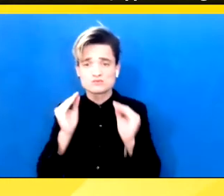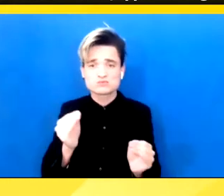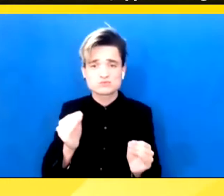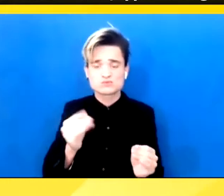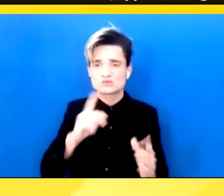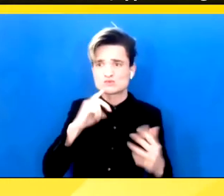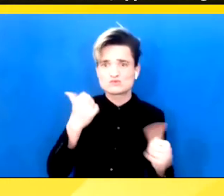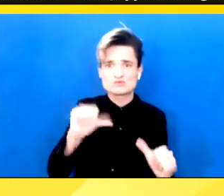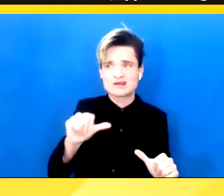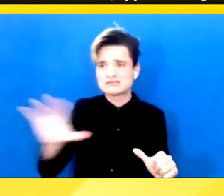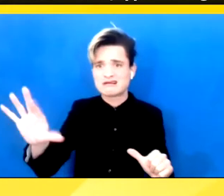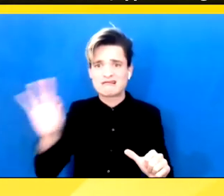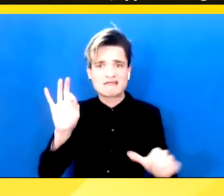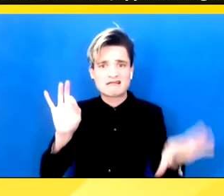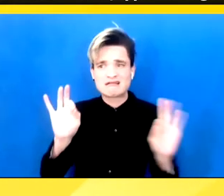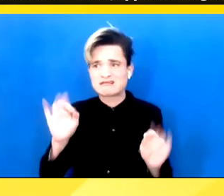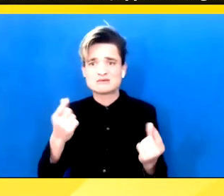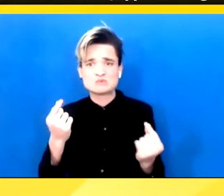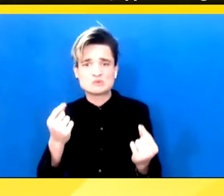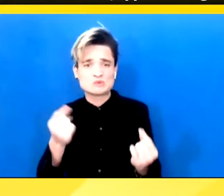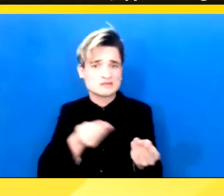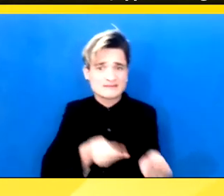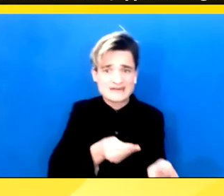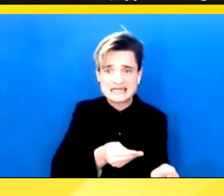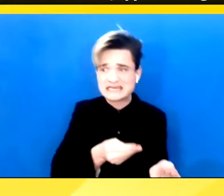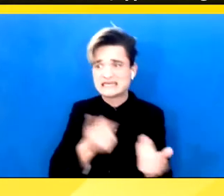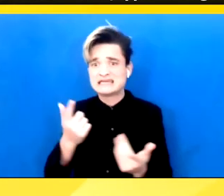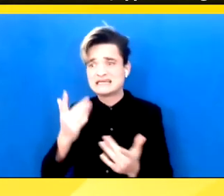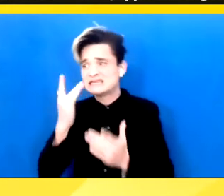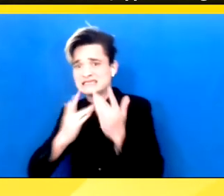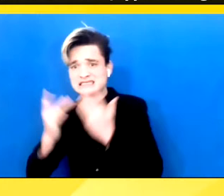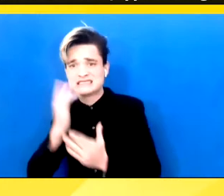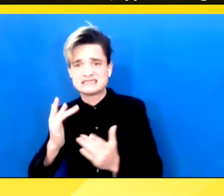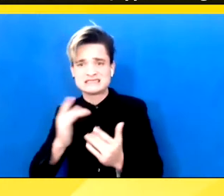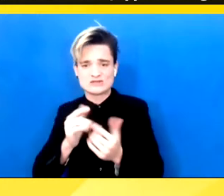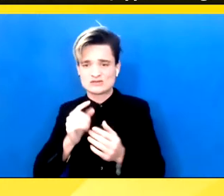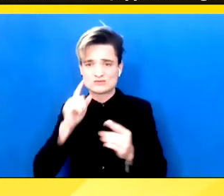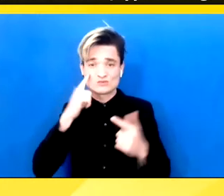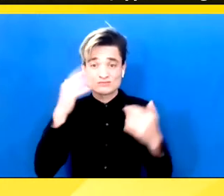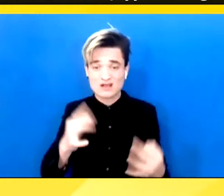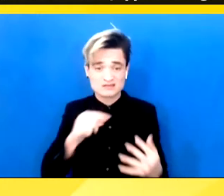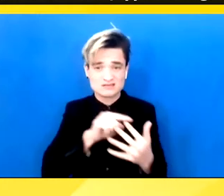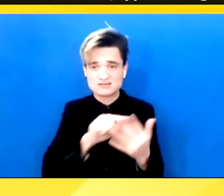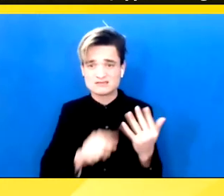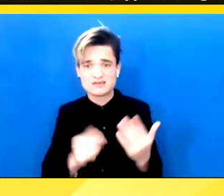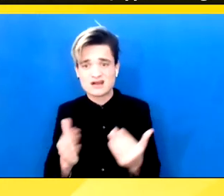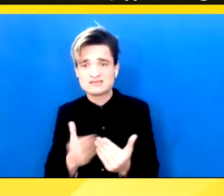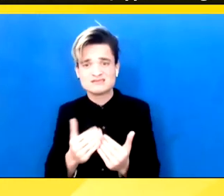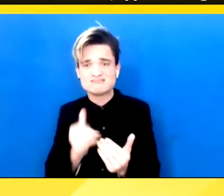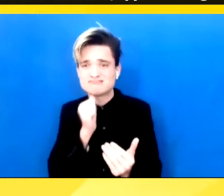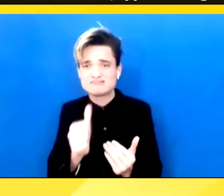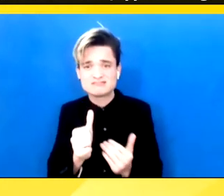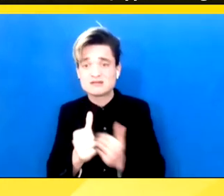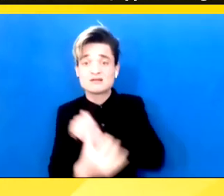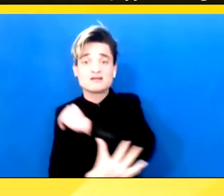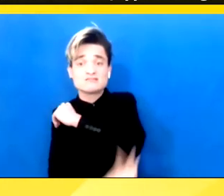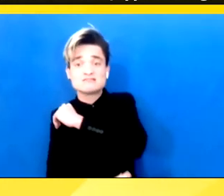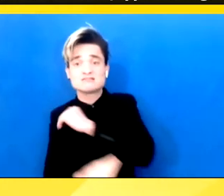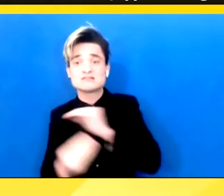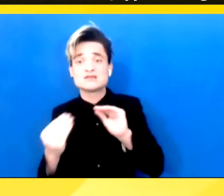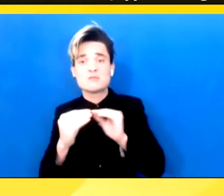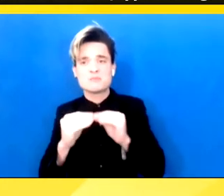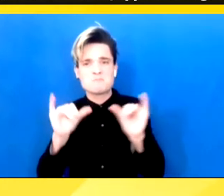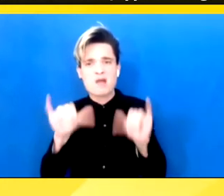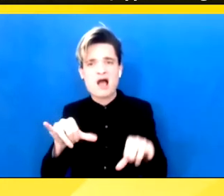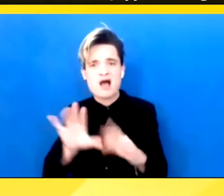belly. And they wonder why the poverty rate is so high. They wonder why crime rate is so high right now, simply because of the wages